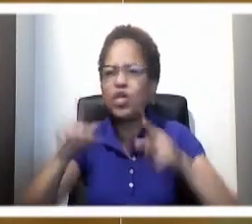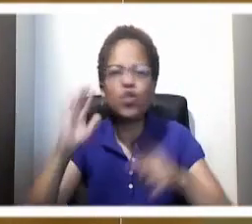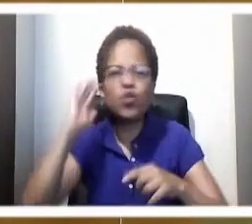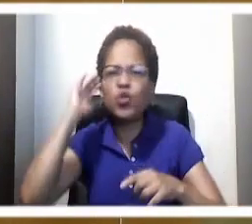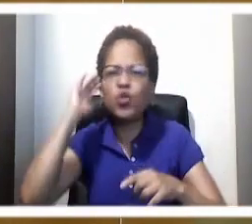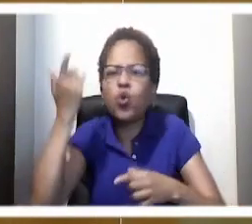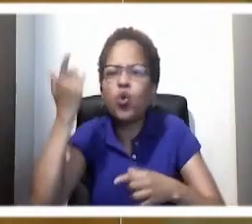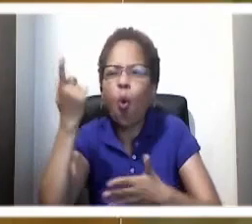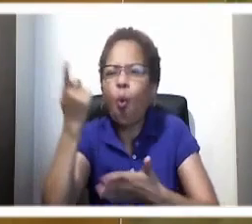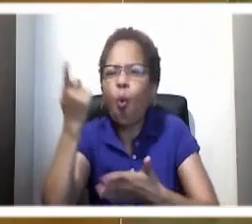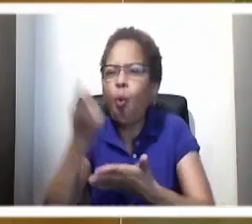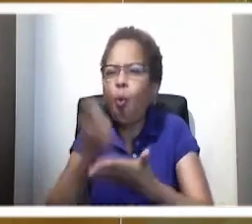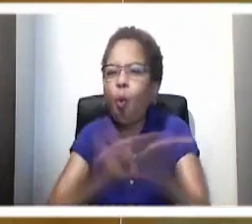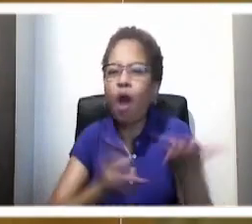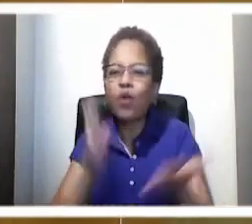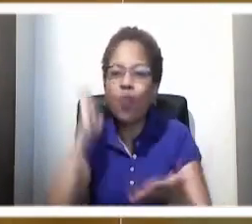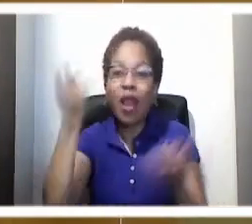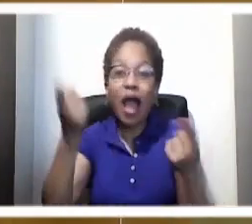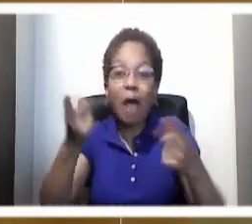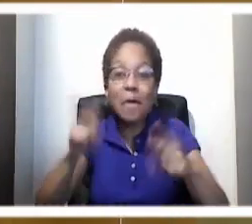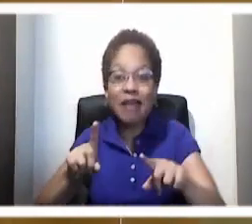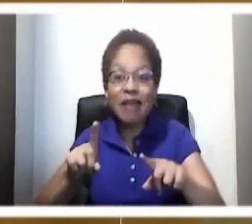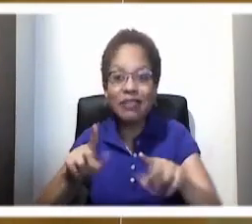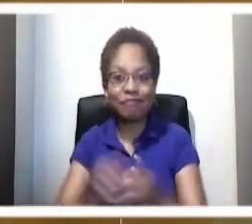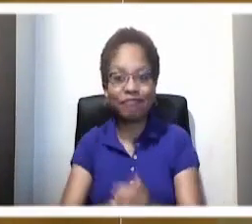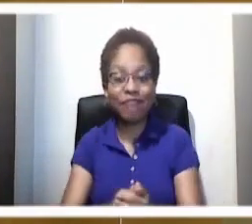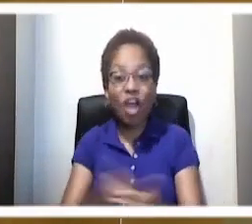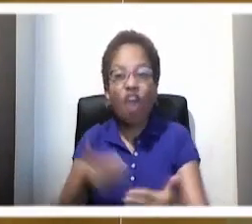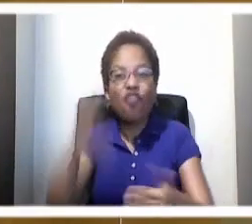Prior to March 2020, beloved in Christ,